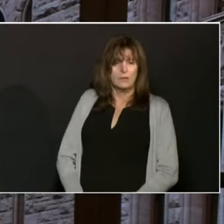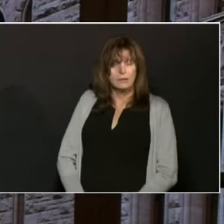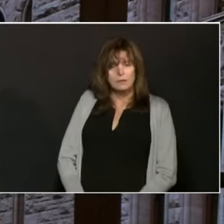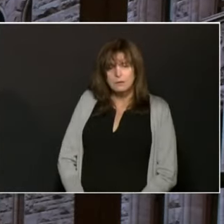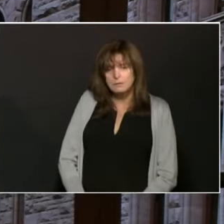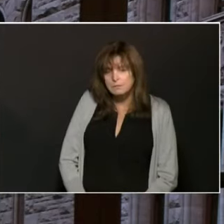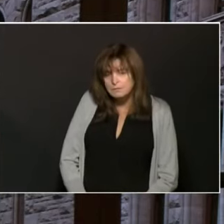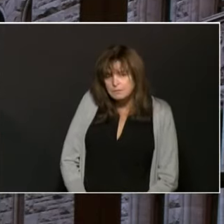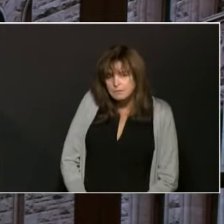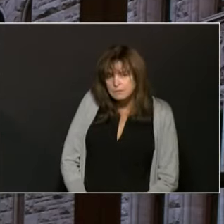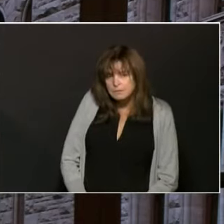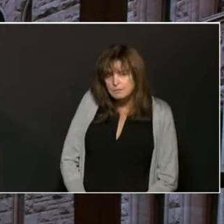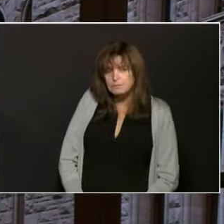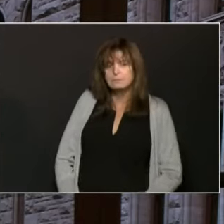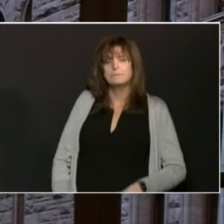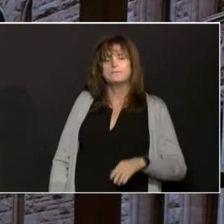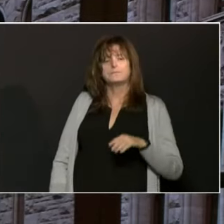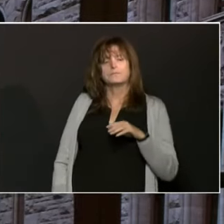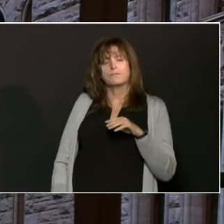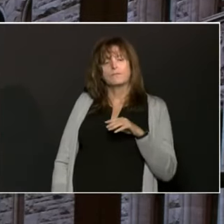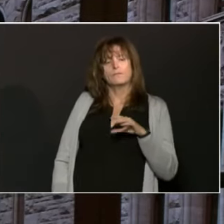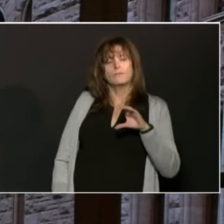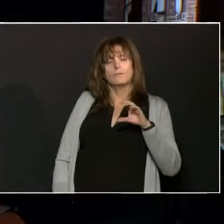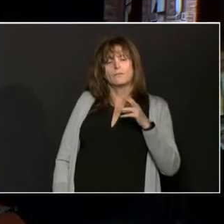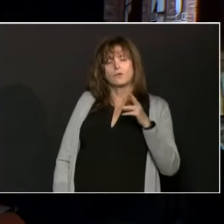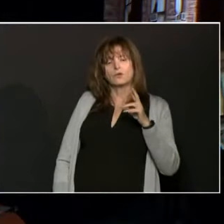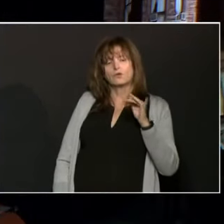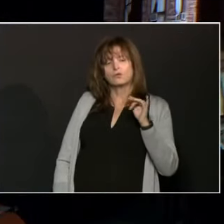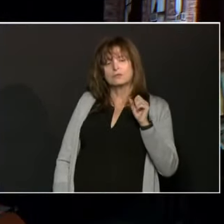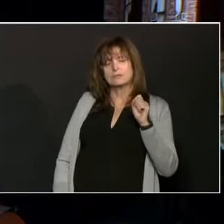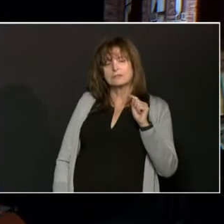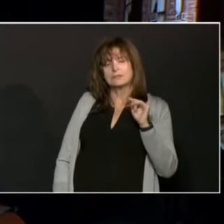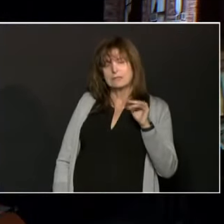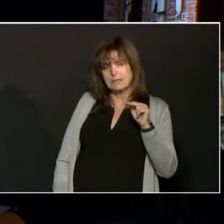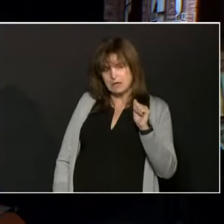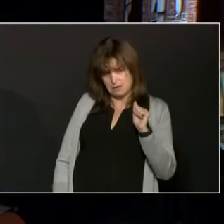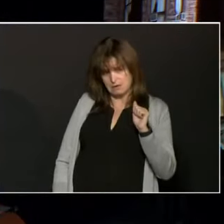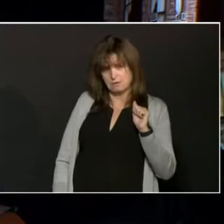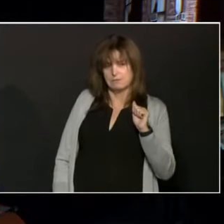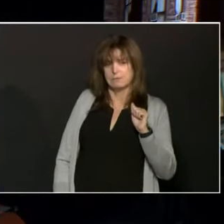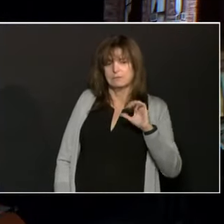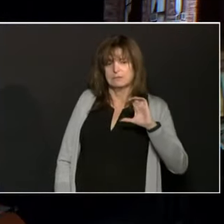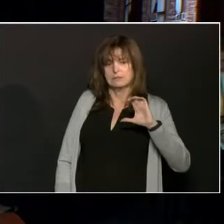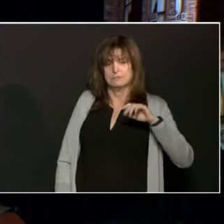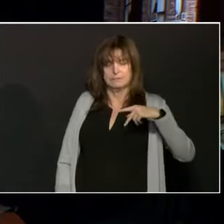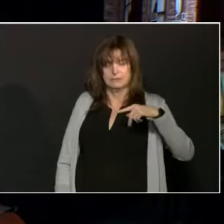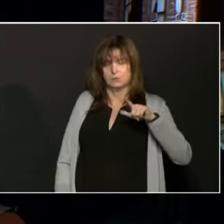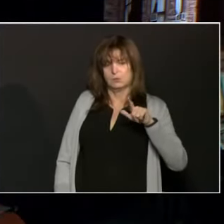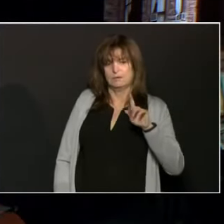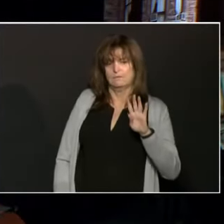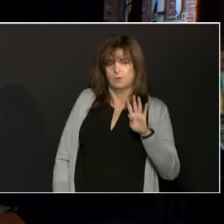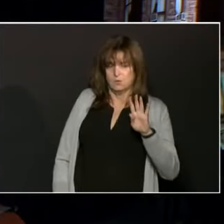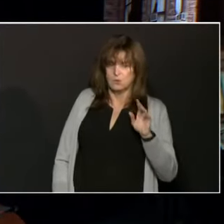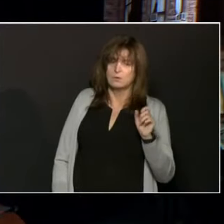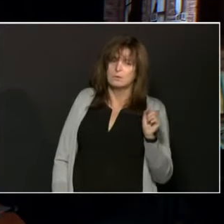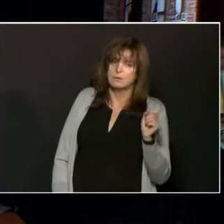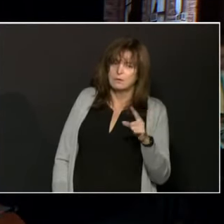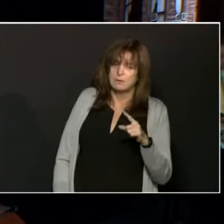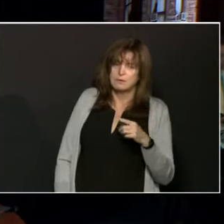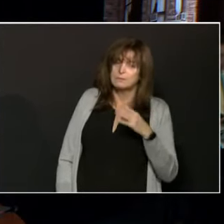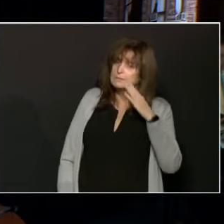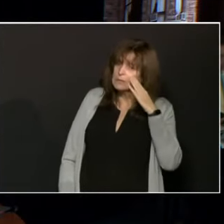Next question comes from Christina Tanalia at CP24. Please go ahead. Hi there. Thank you so much for taking my